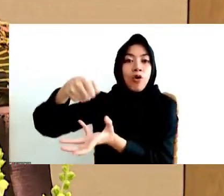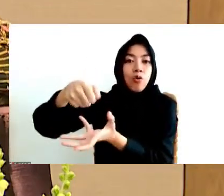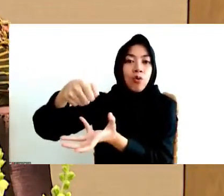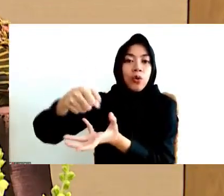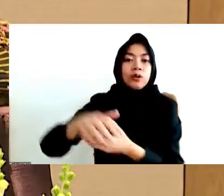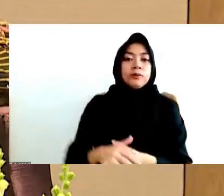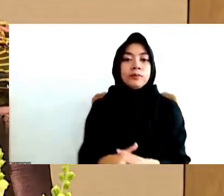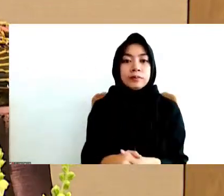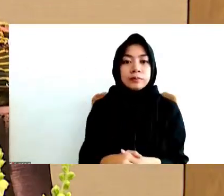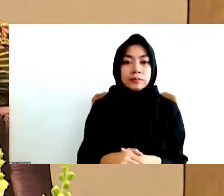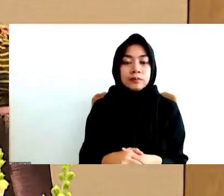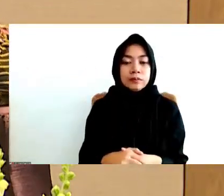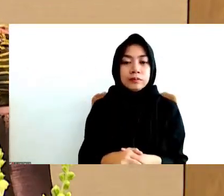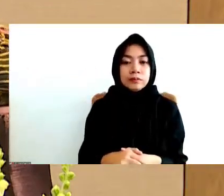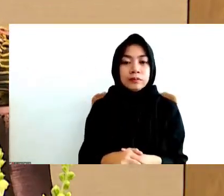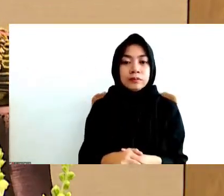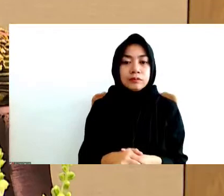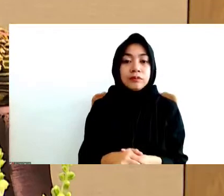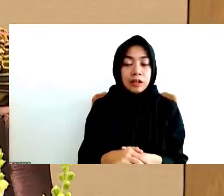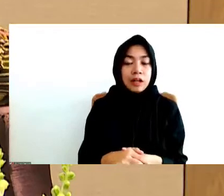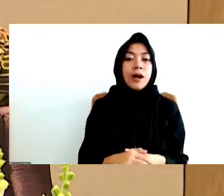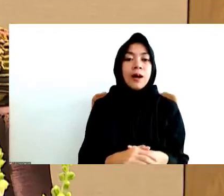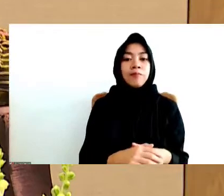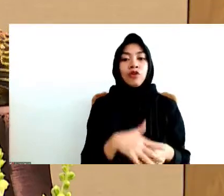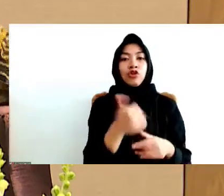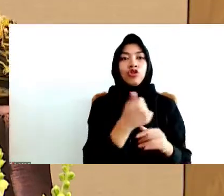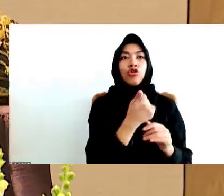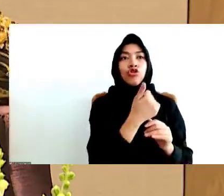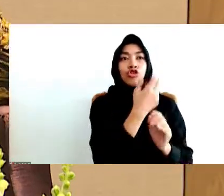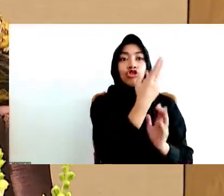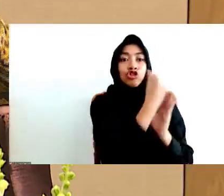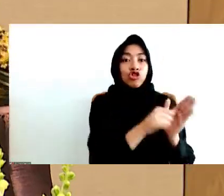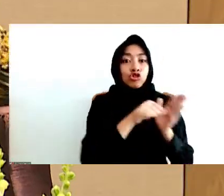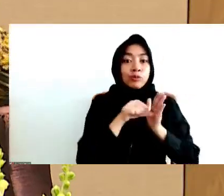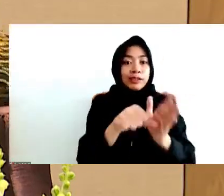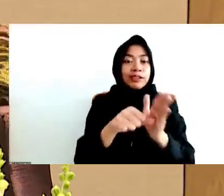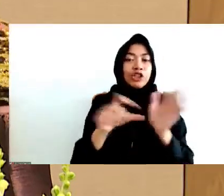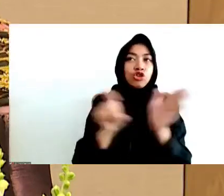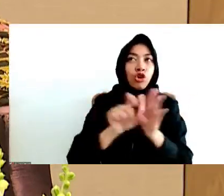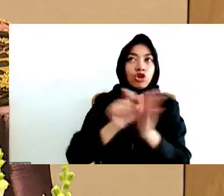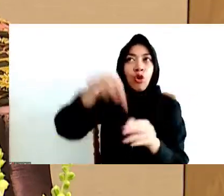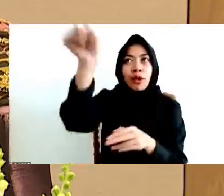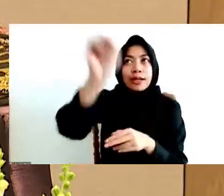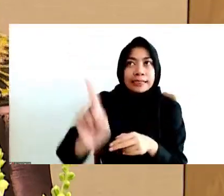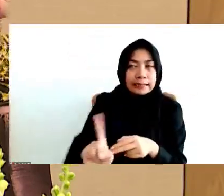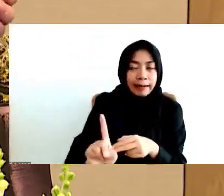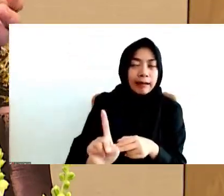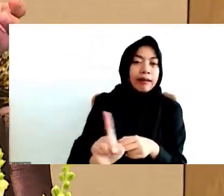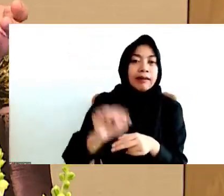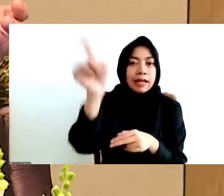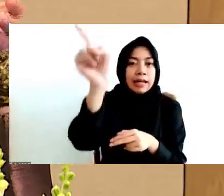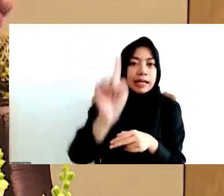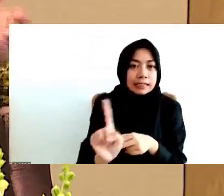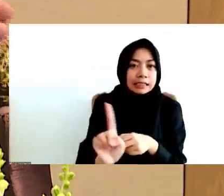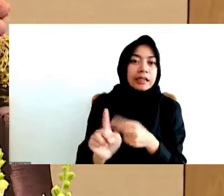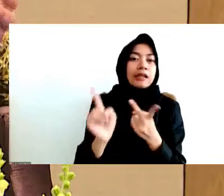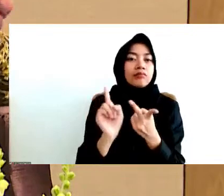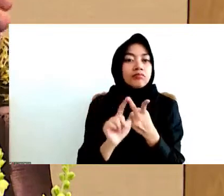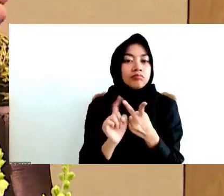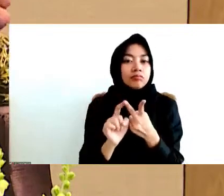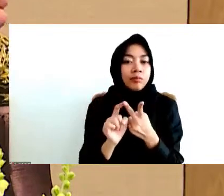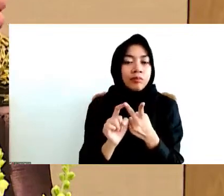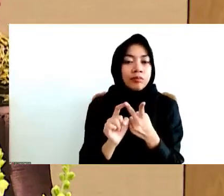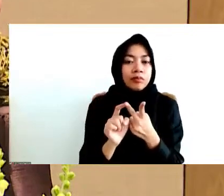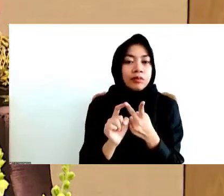size of the subsidy, electricity subsidy, as well as changed our